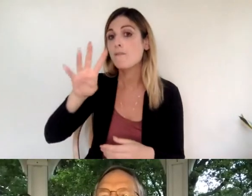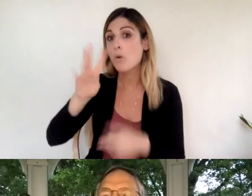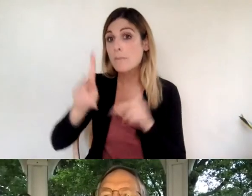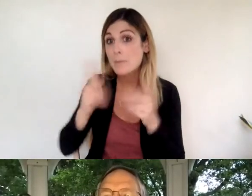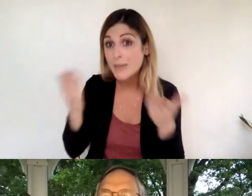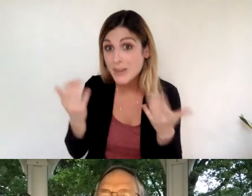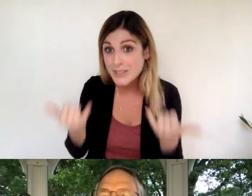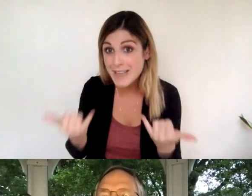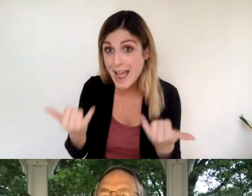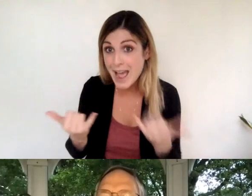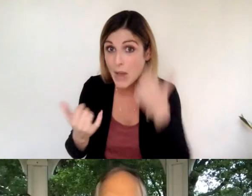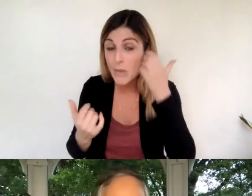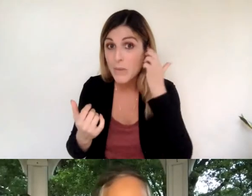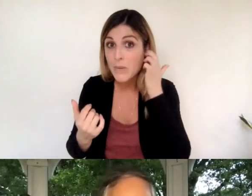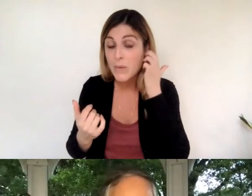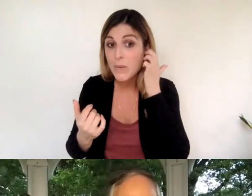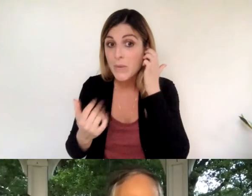in.